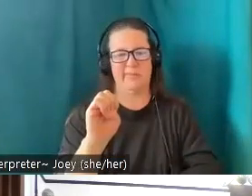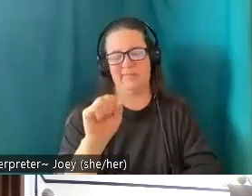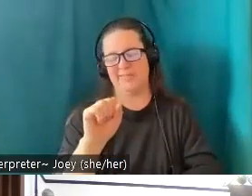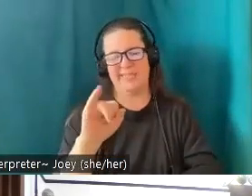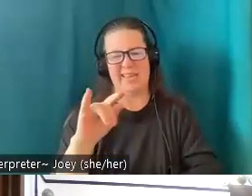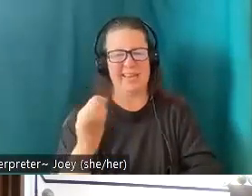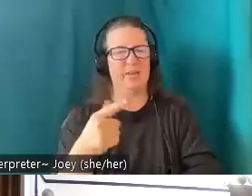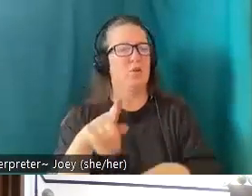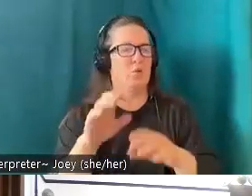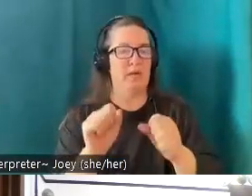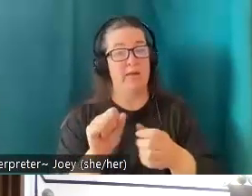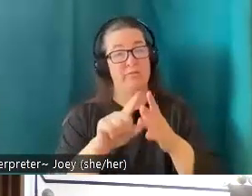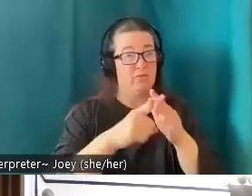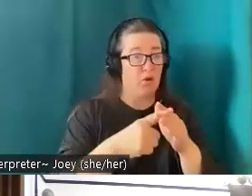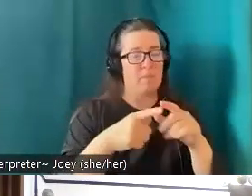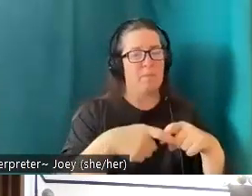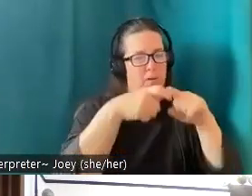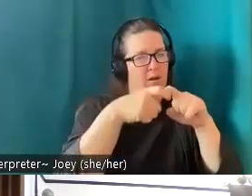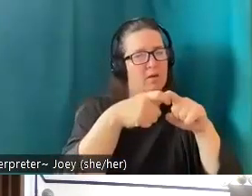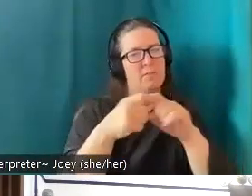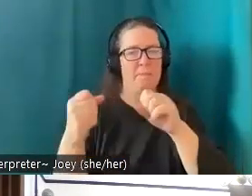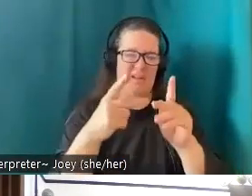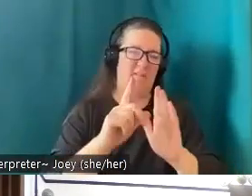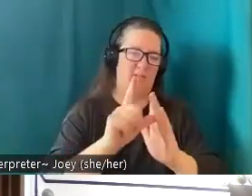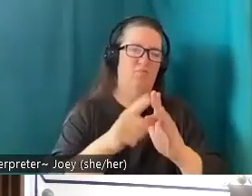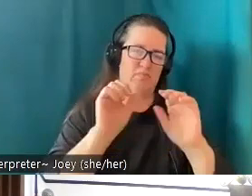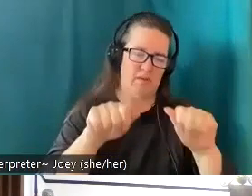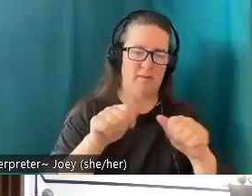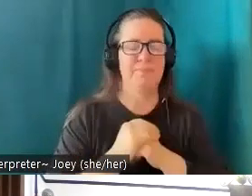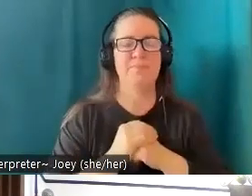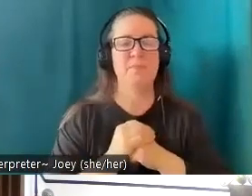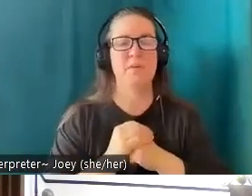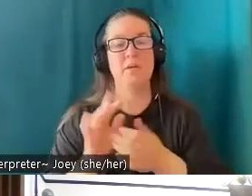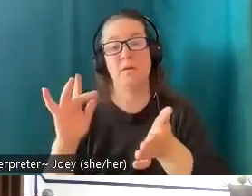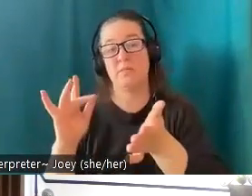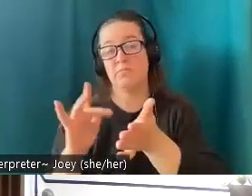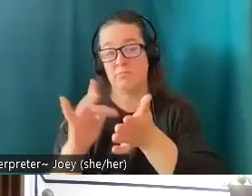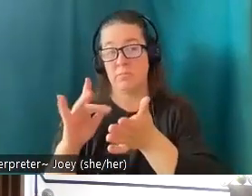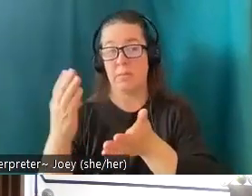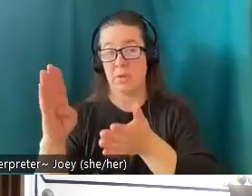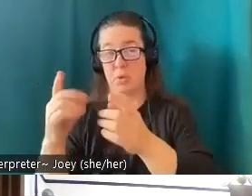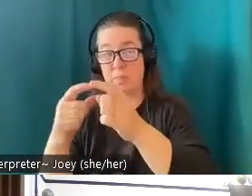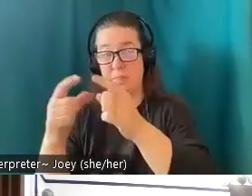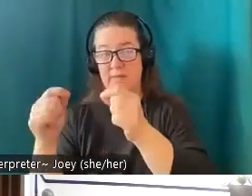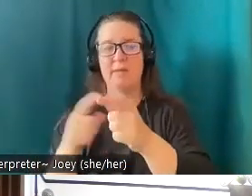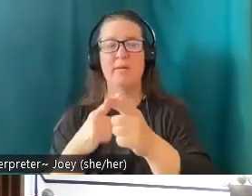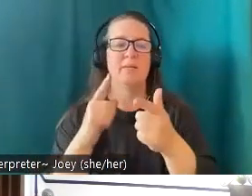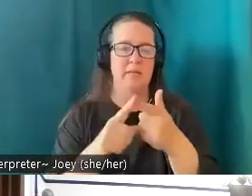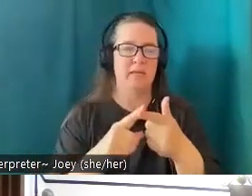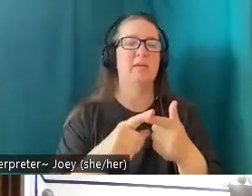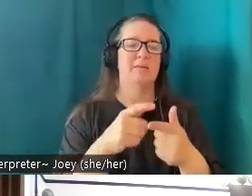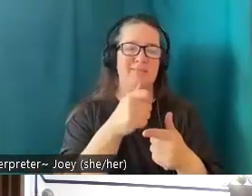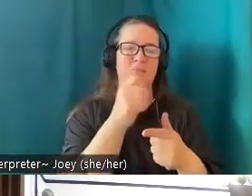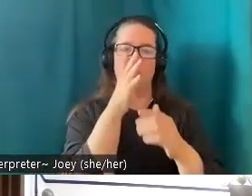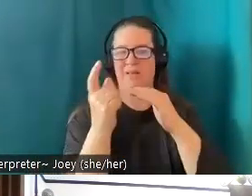button, and it will automatically populate the name of your organization. I think a lot of this form is pretty self-explanatory,